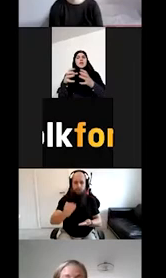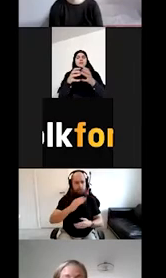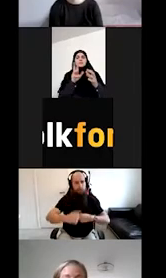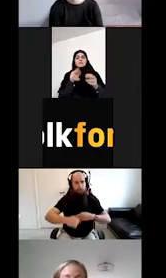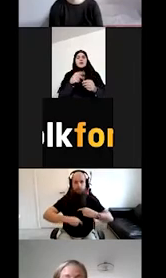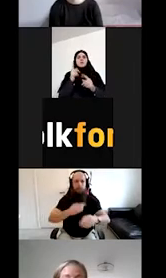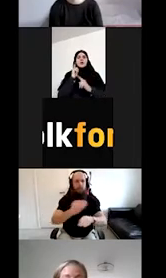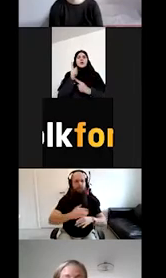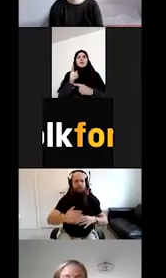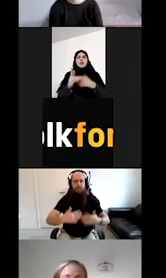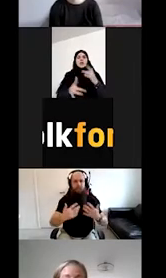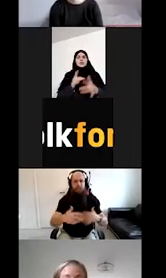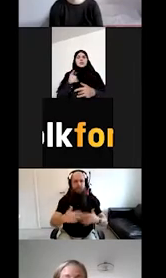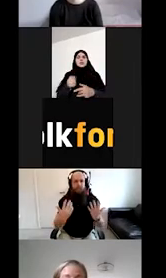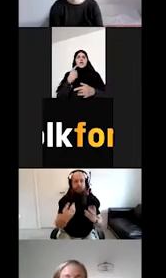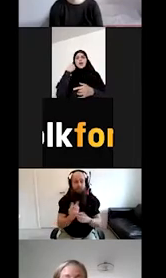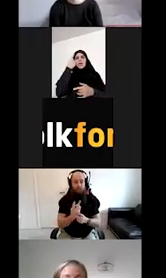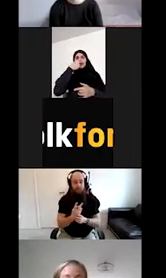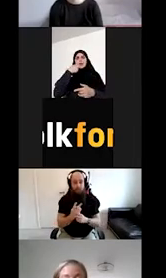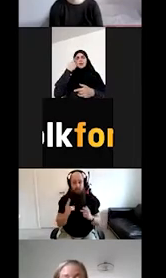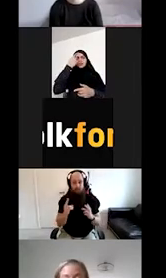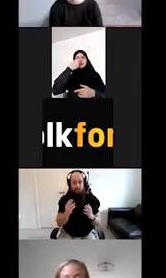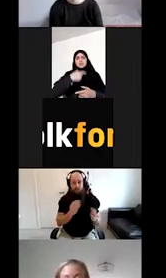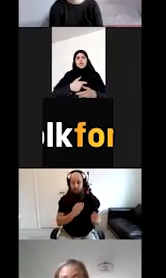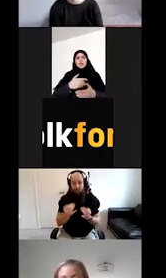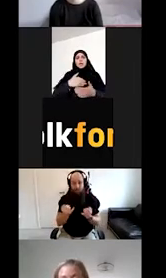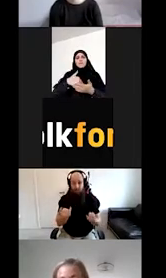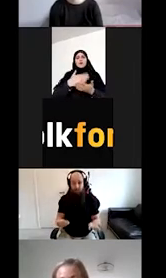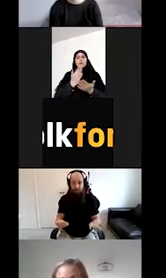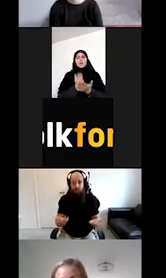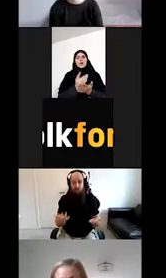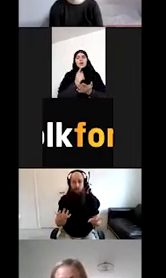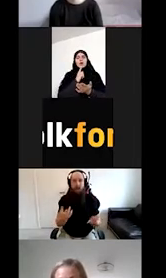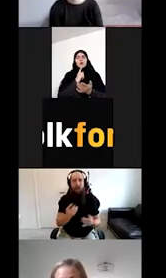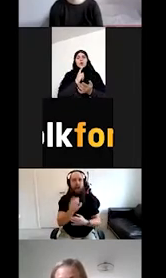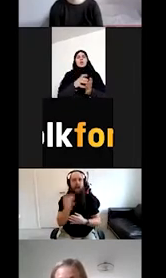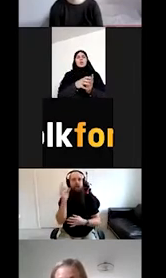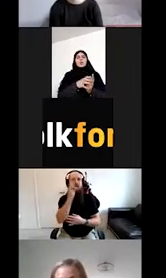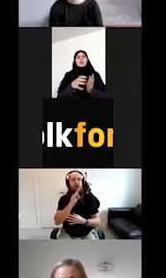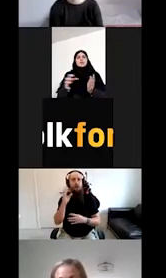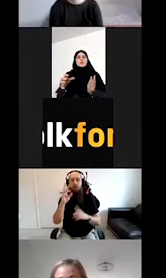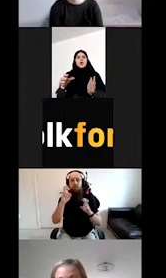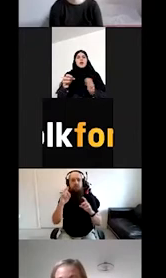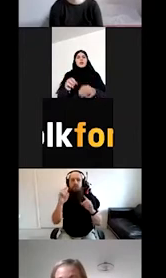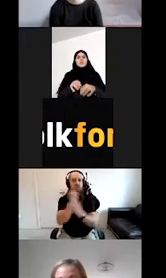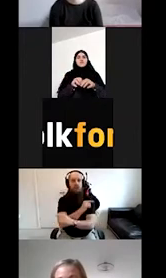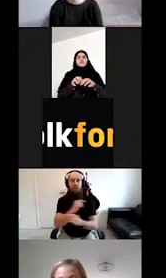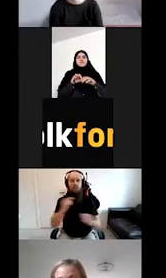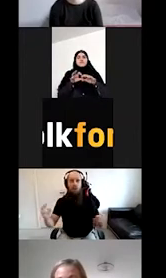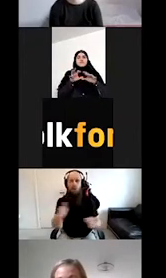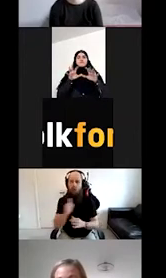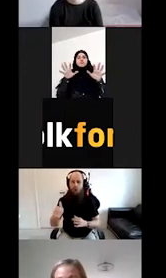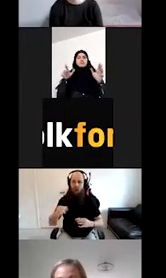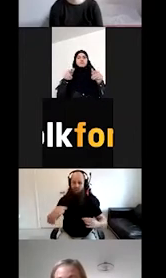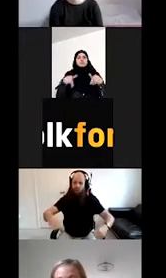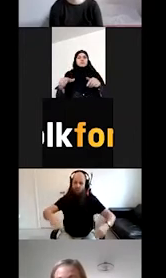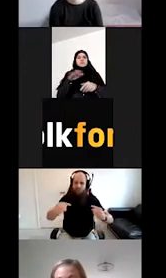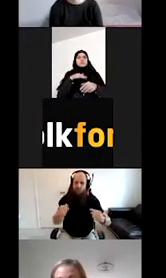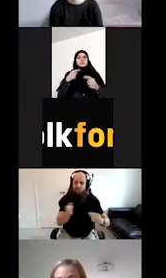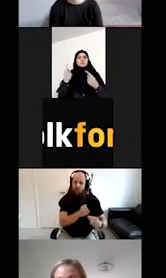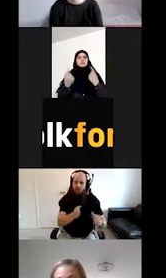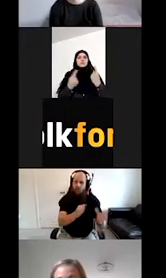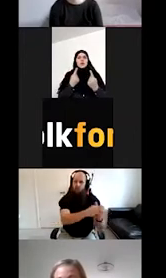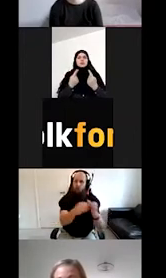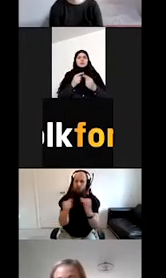overwhelm the situation in a way that somehow all the other issues are pushed aside. The situation when it comes